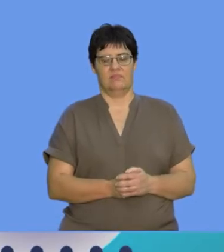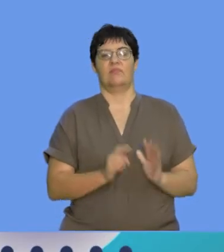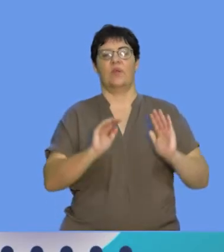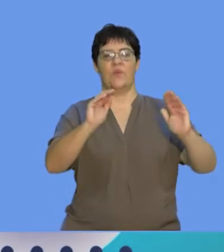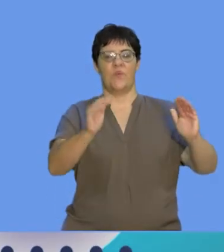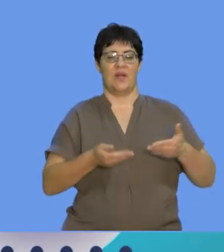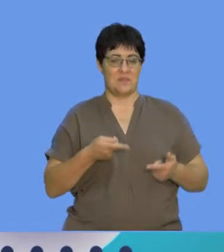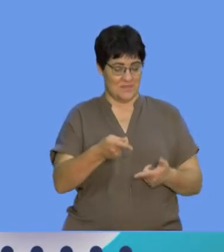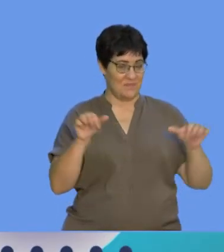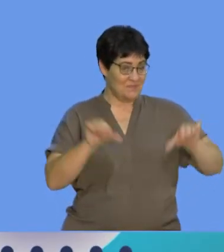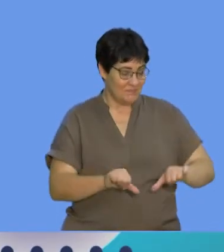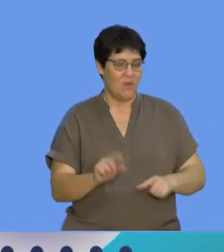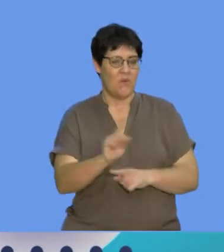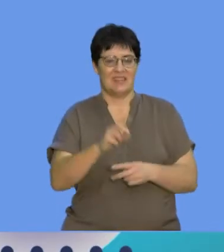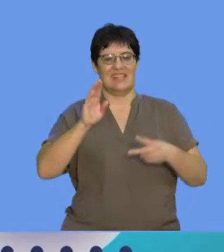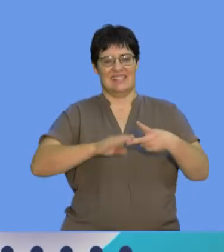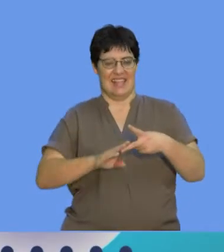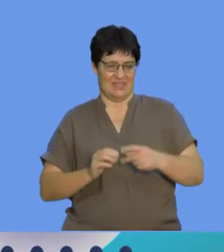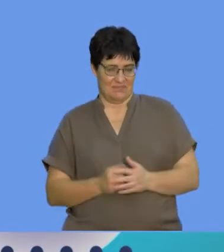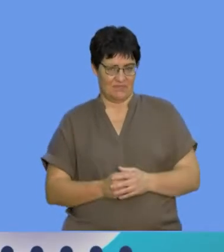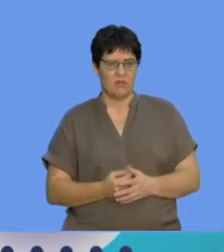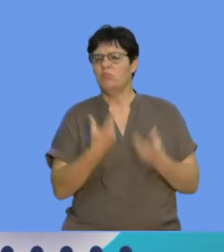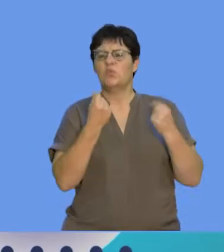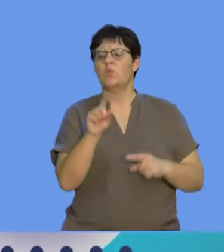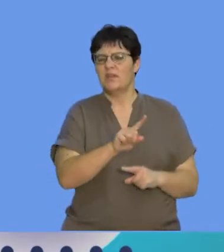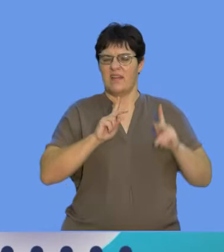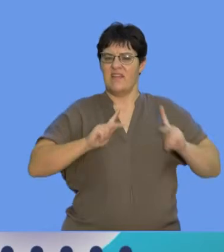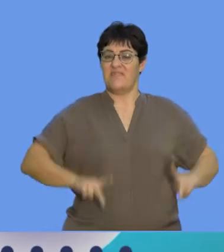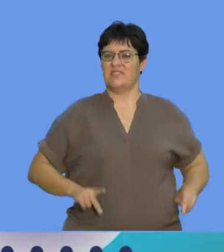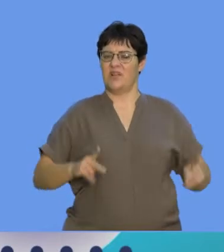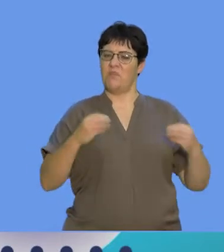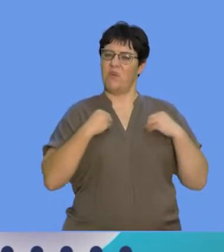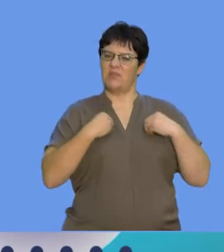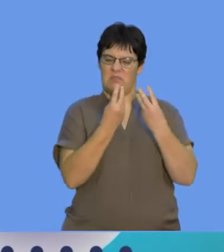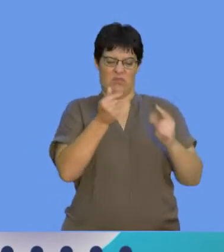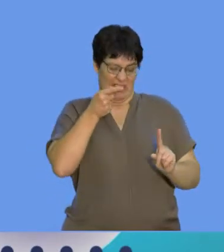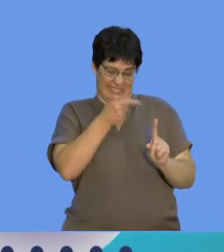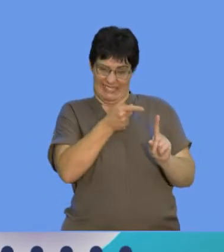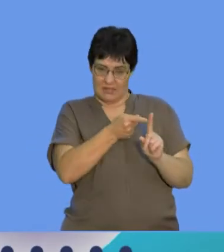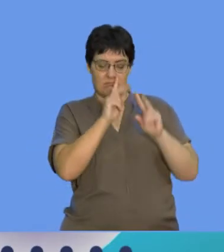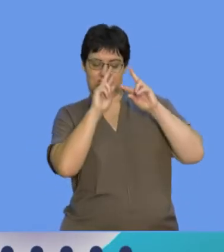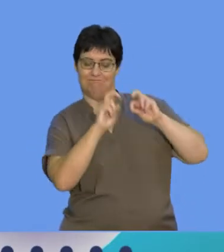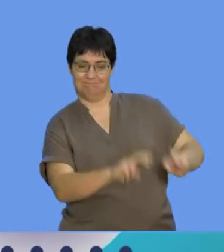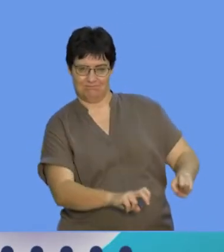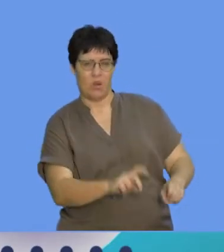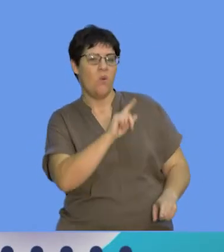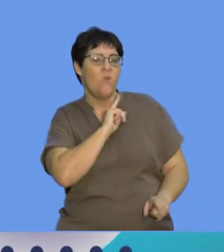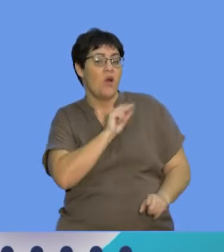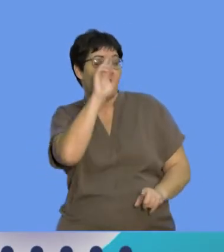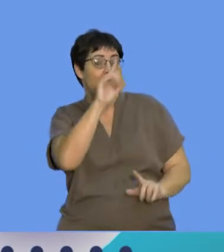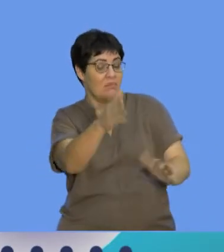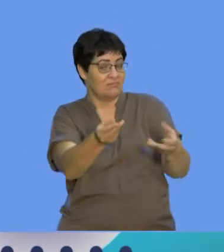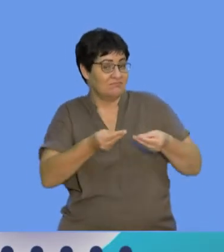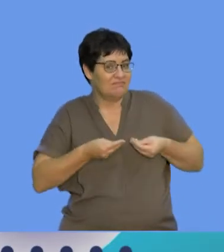Welcome back to our second segment. We're still looking into the physical properties of materials. So now we want to look at the clues in terms of the